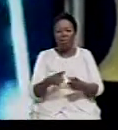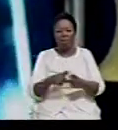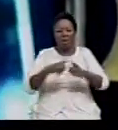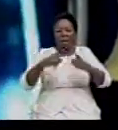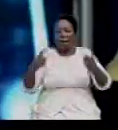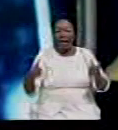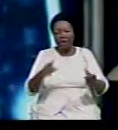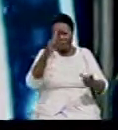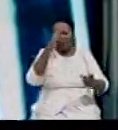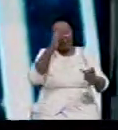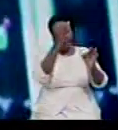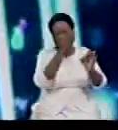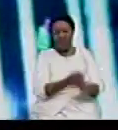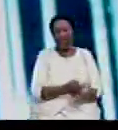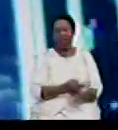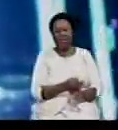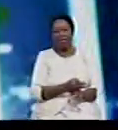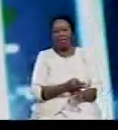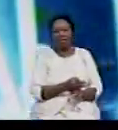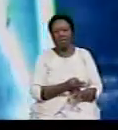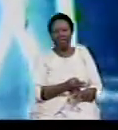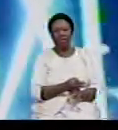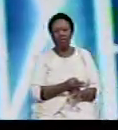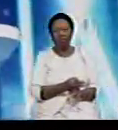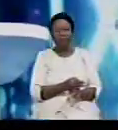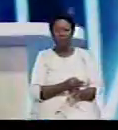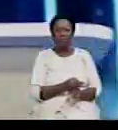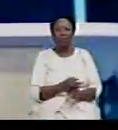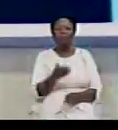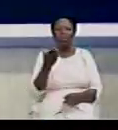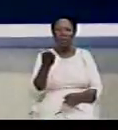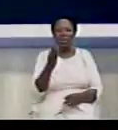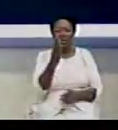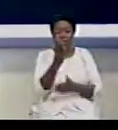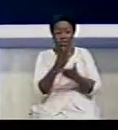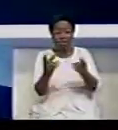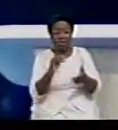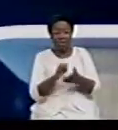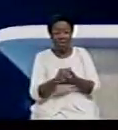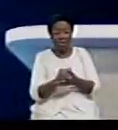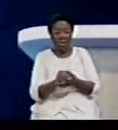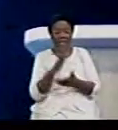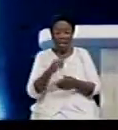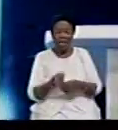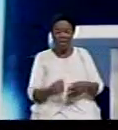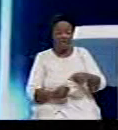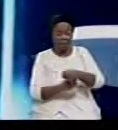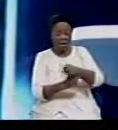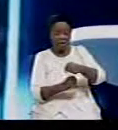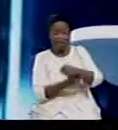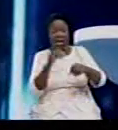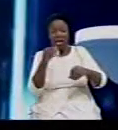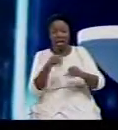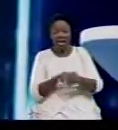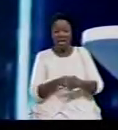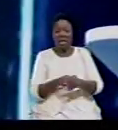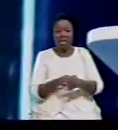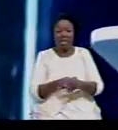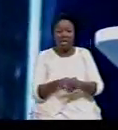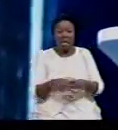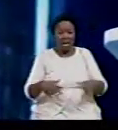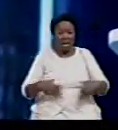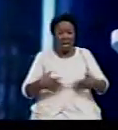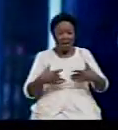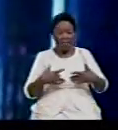faith. Fundamental, fundamental. There are some things that are fundamental in life. Air, the air we breathe, it's